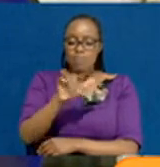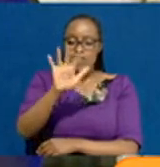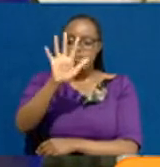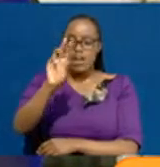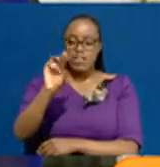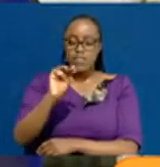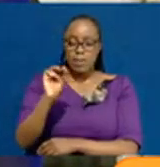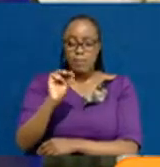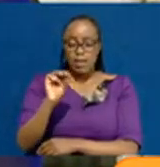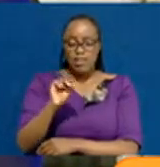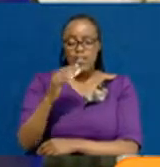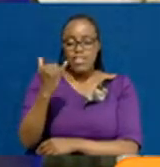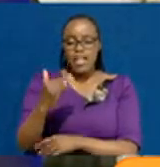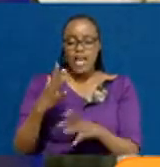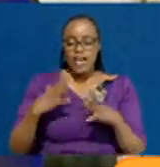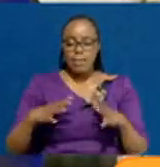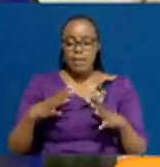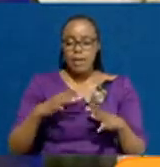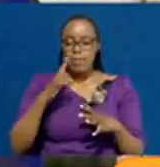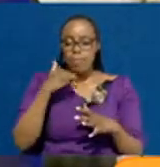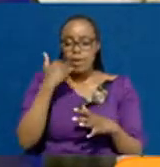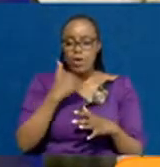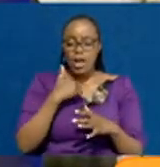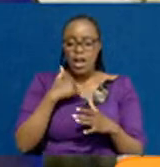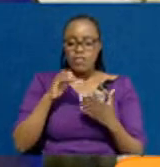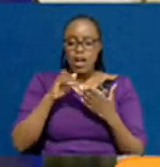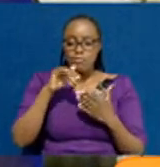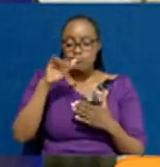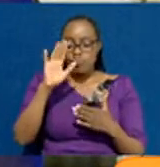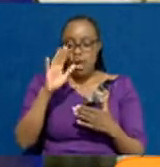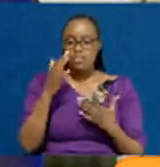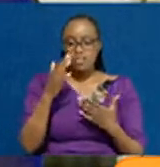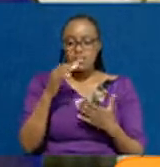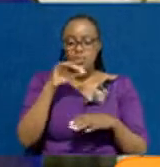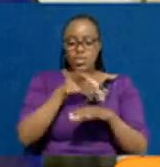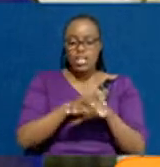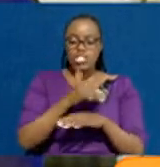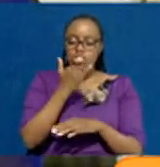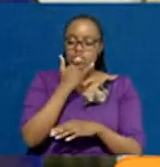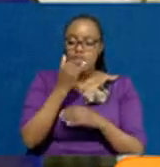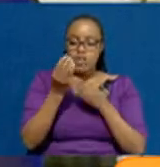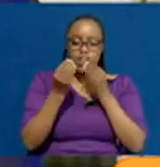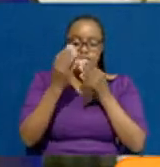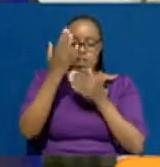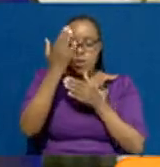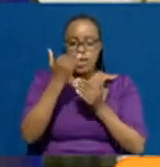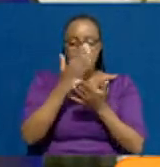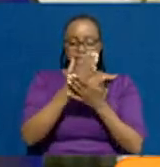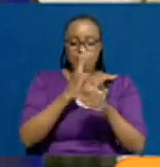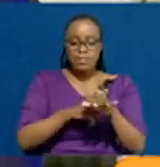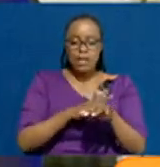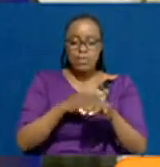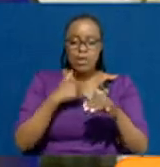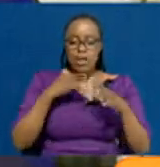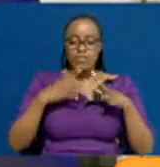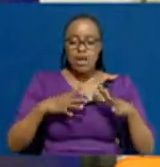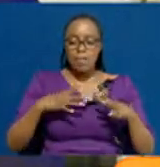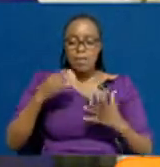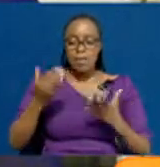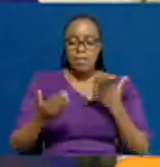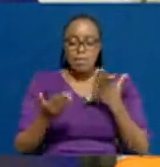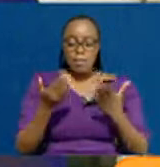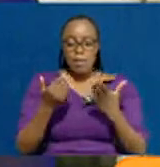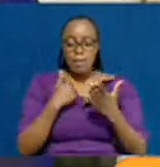million. So the younger people are also the ones that are more susceptible to misinformation, because sometimes you have people who may not